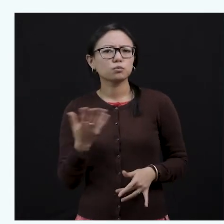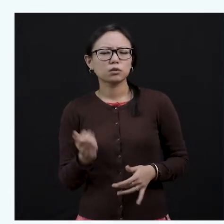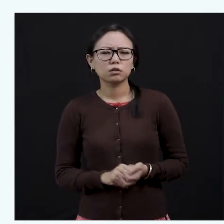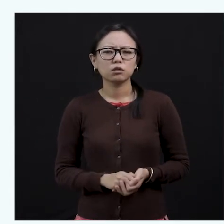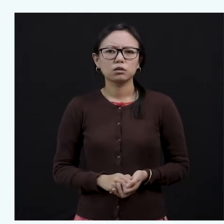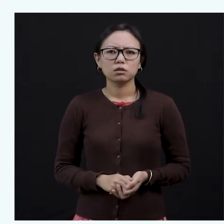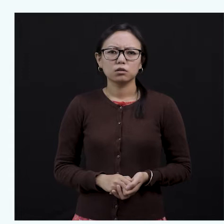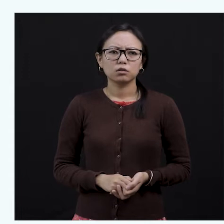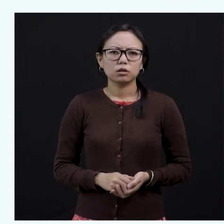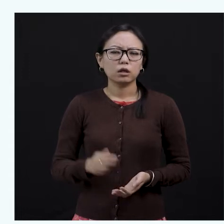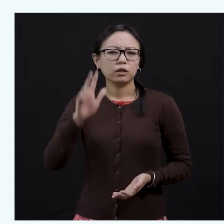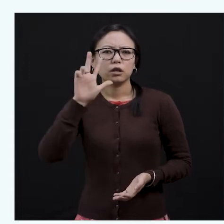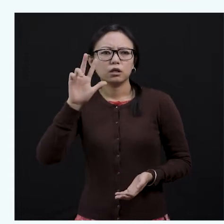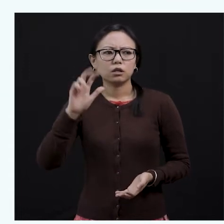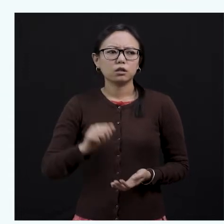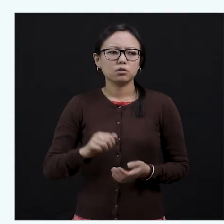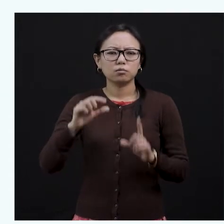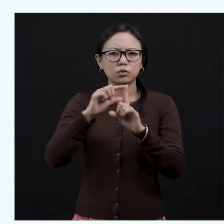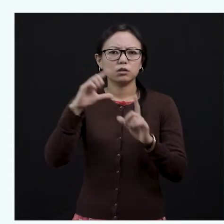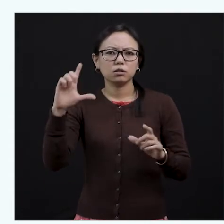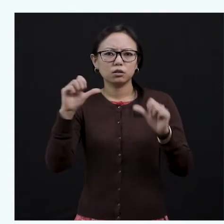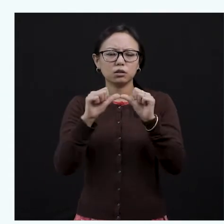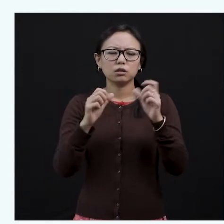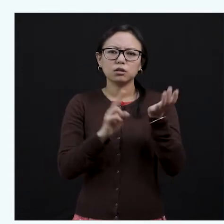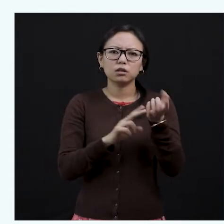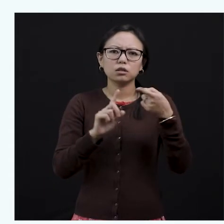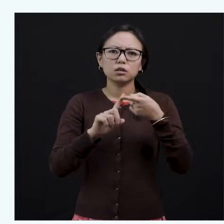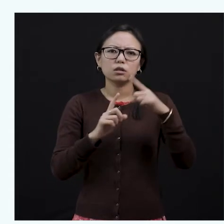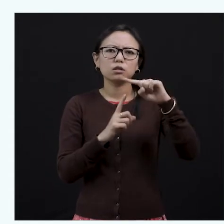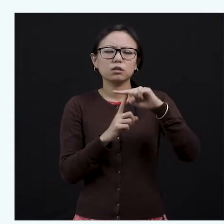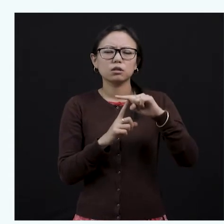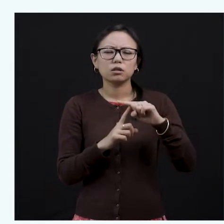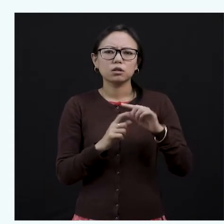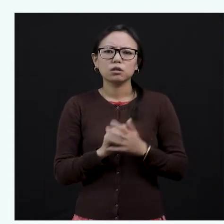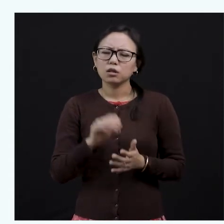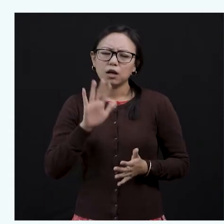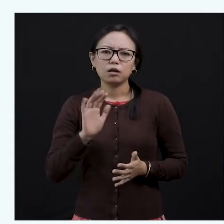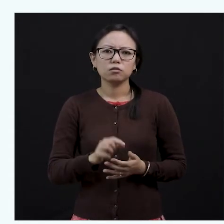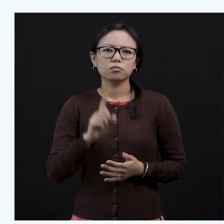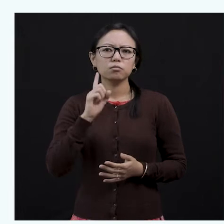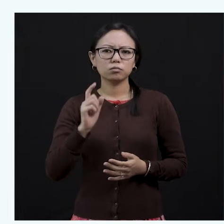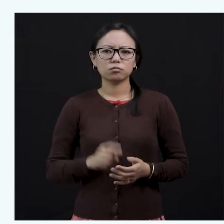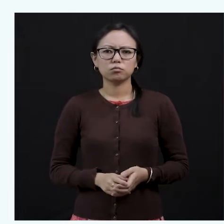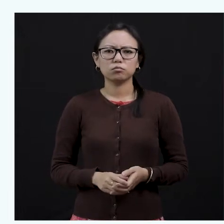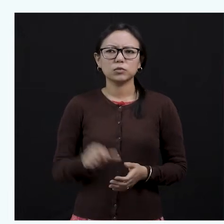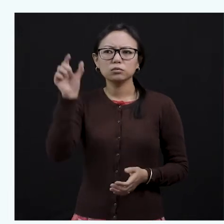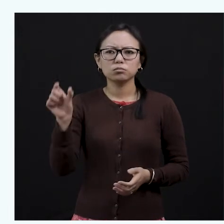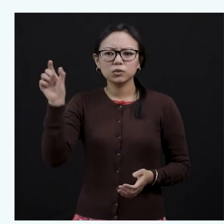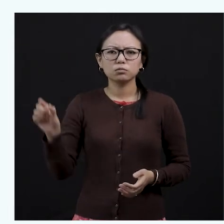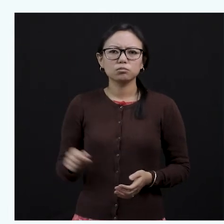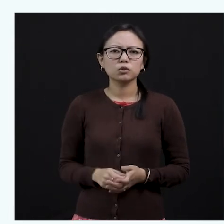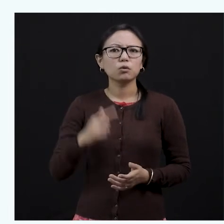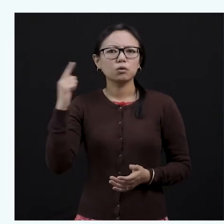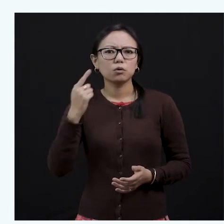there is human beings. Number 1, the blue planet. It is said that when we look at the